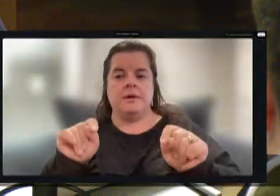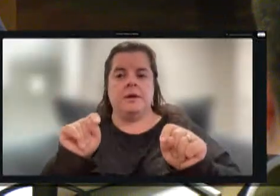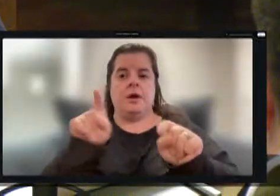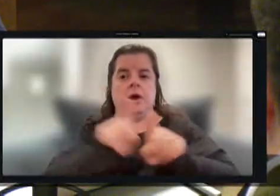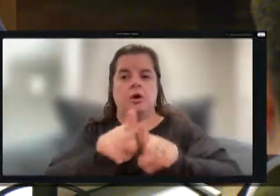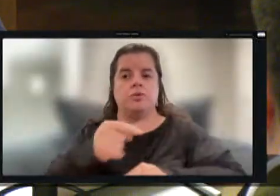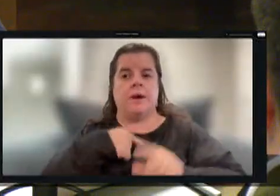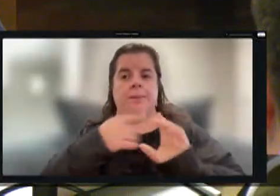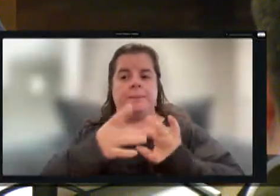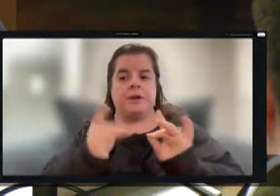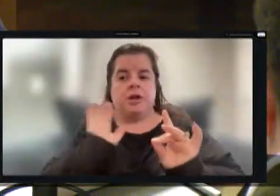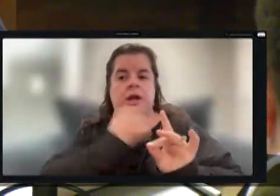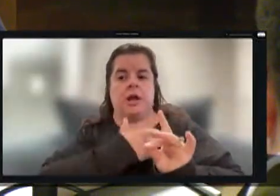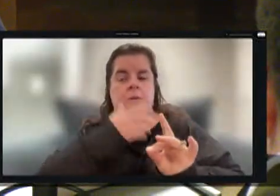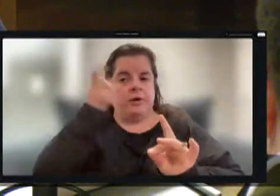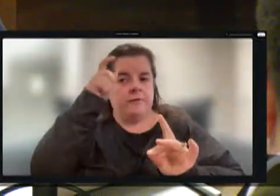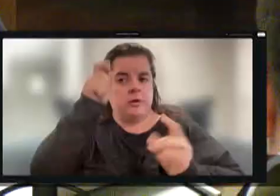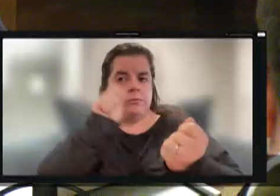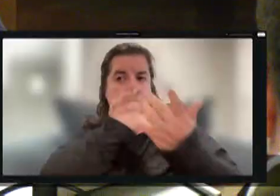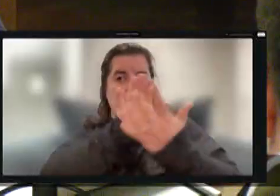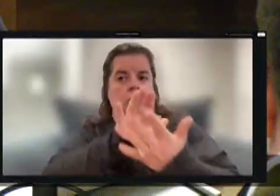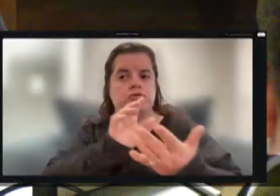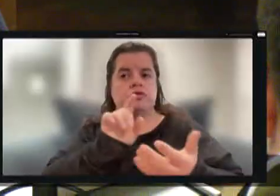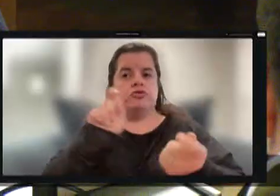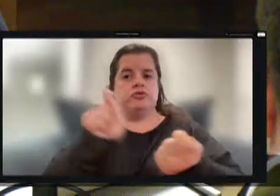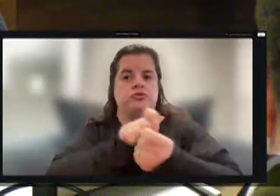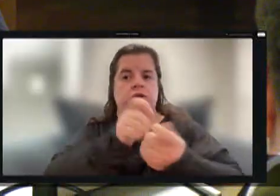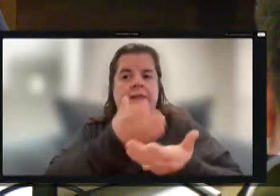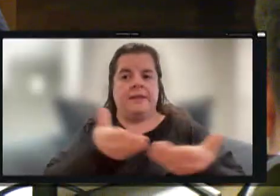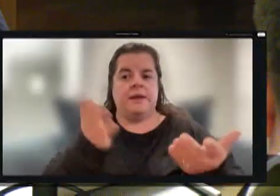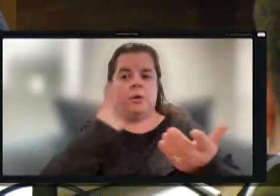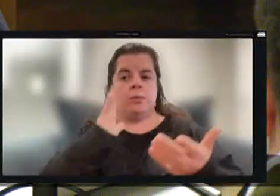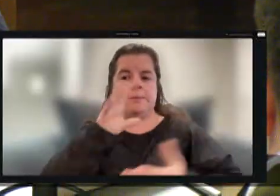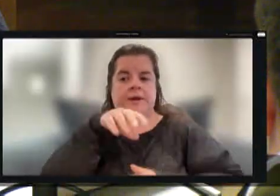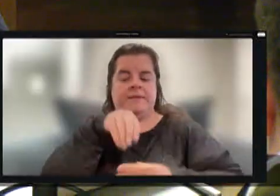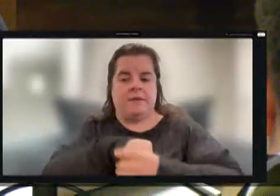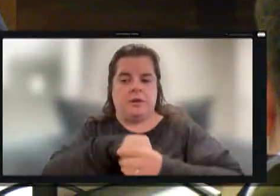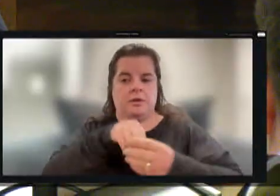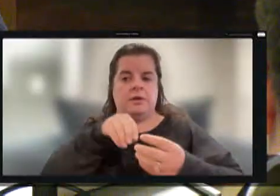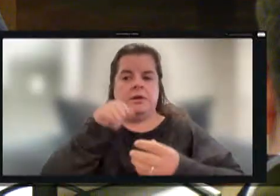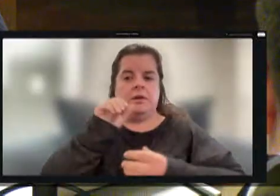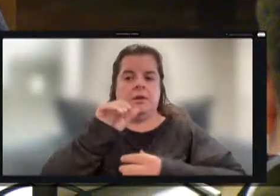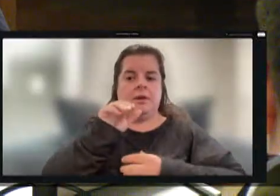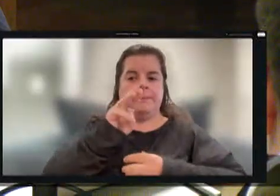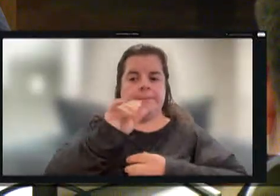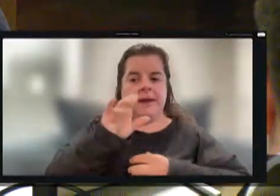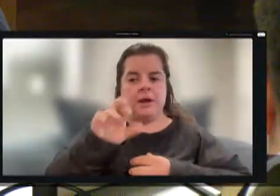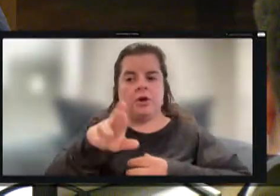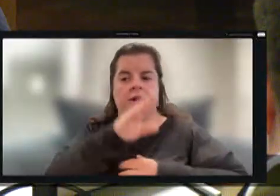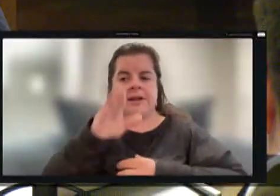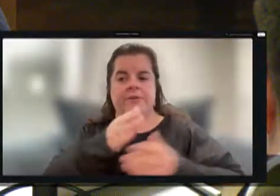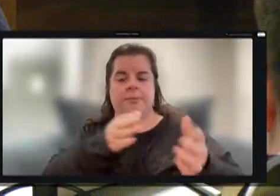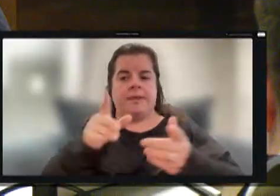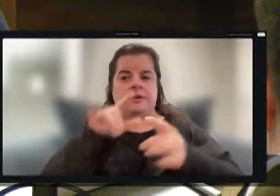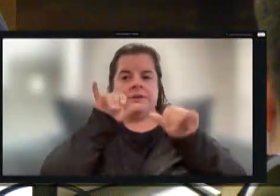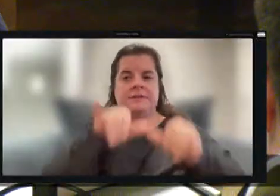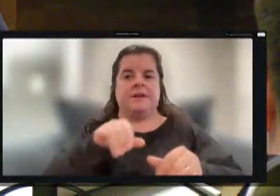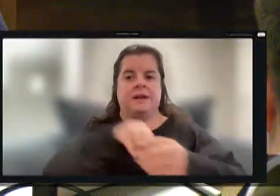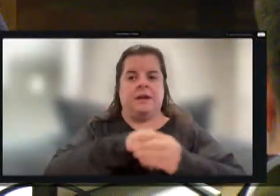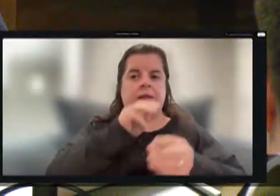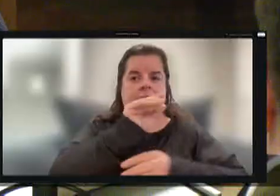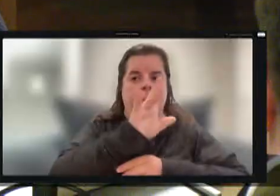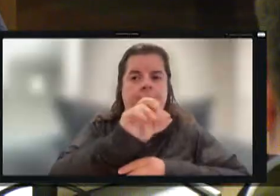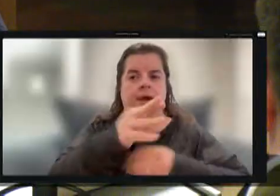had been our philosophy and approach, that certain things would be incubated within the mayor's office, but we never intended them to stay in the mayor's office